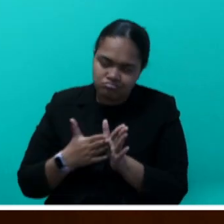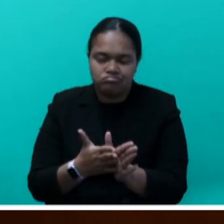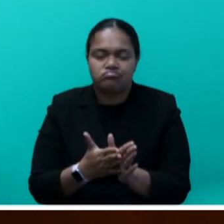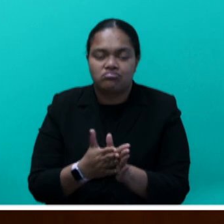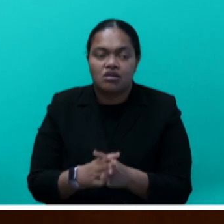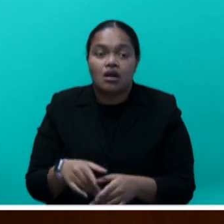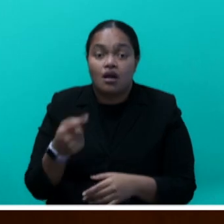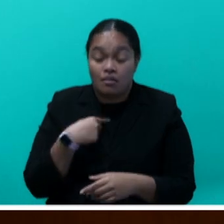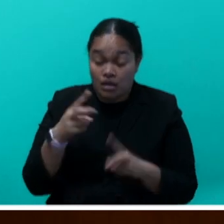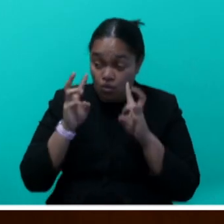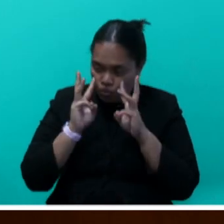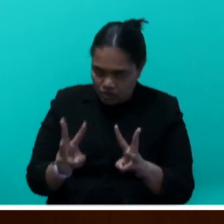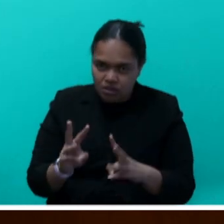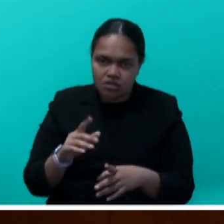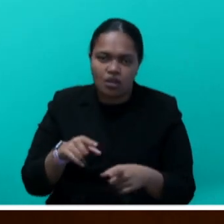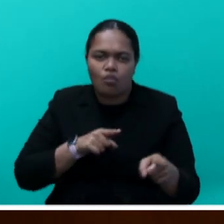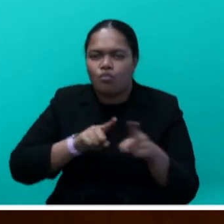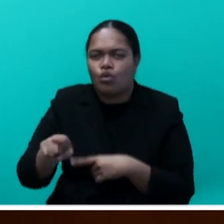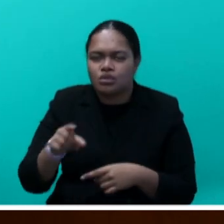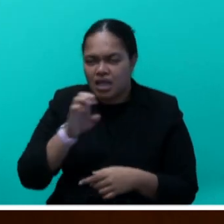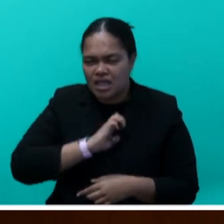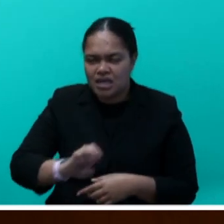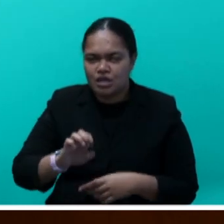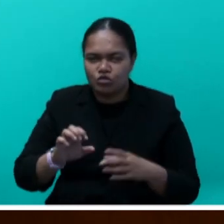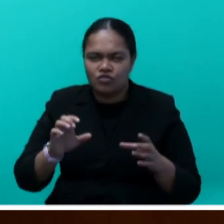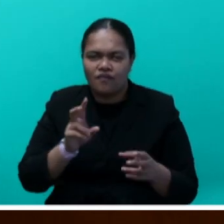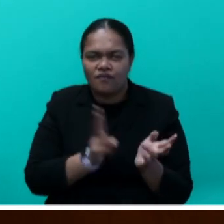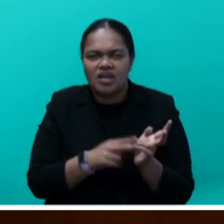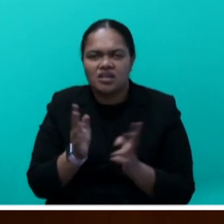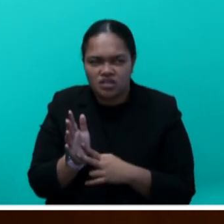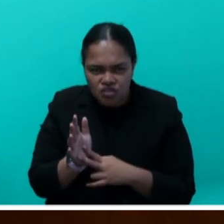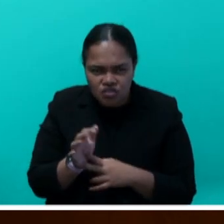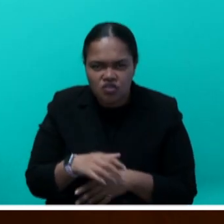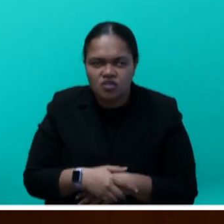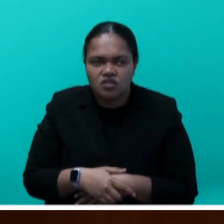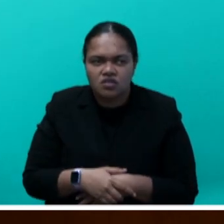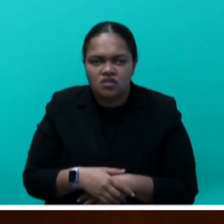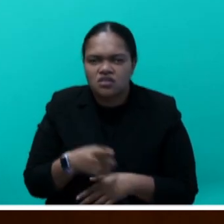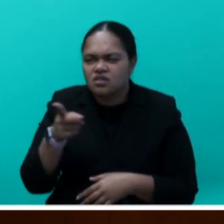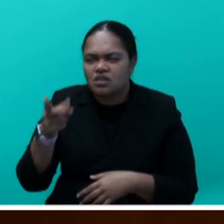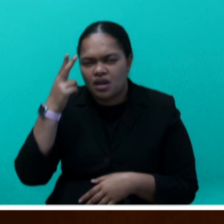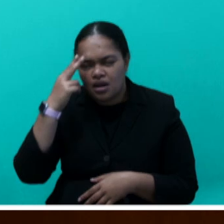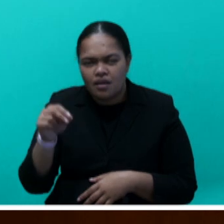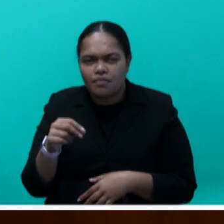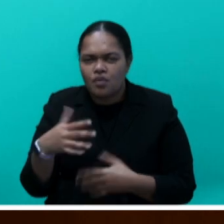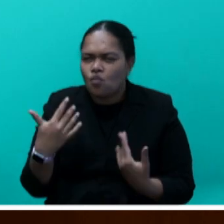this in the minority ethnic villages in Yunnan who have been lifted out of